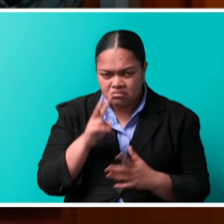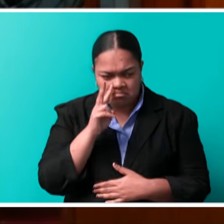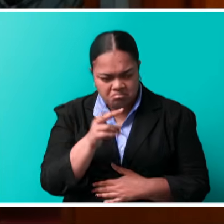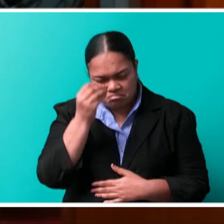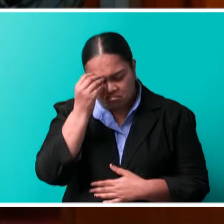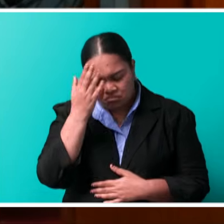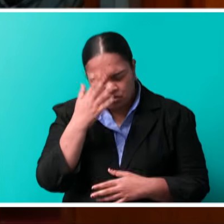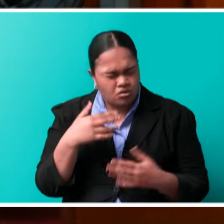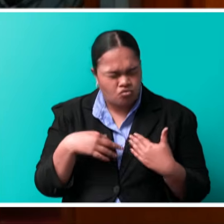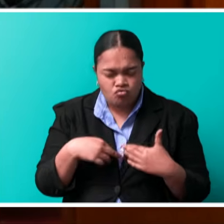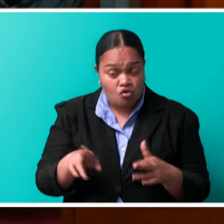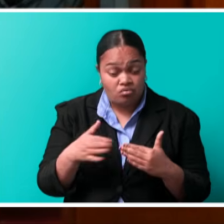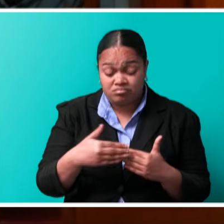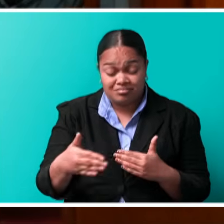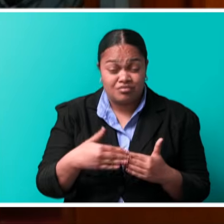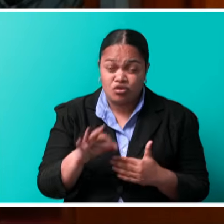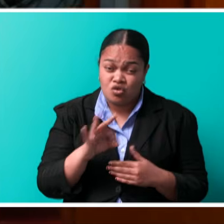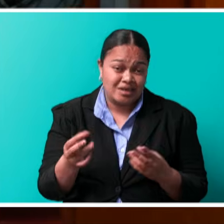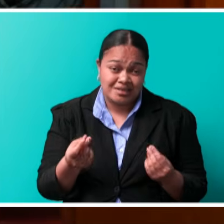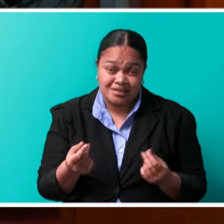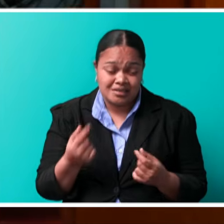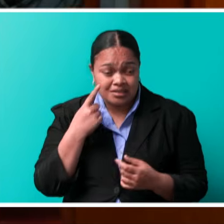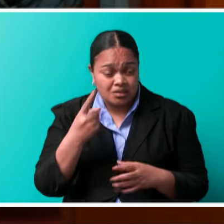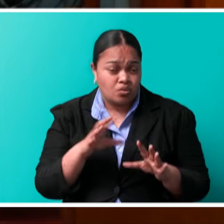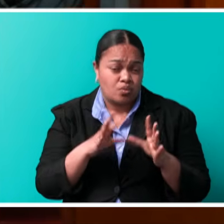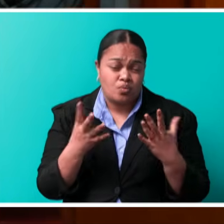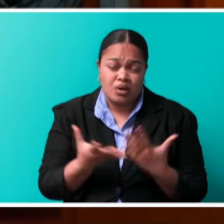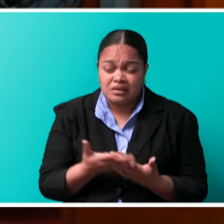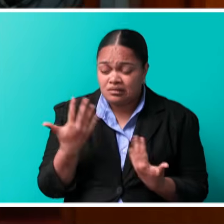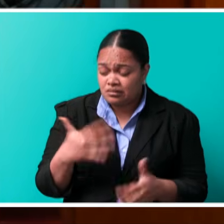will not be easy. It sees the world as it is,